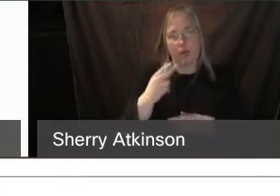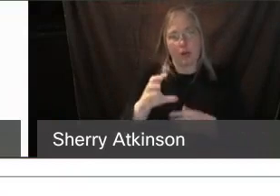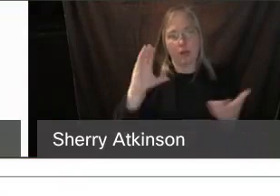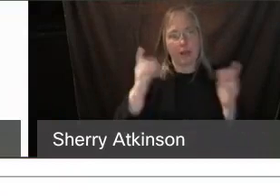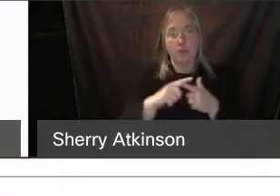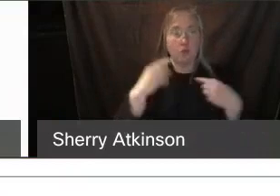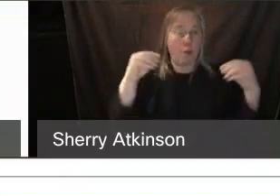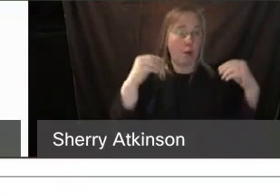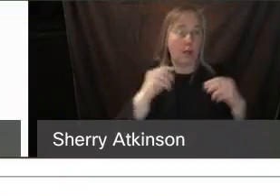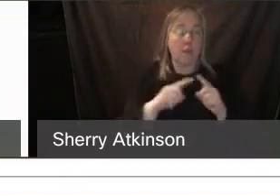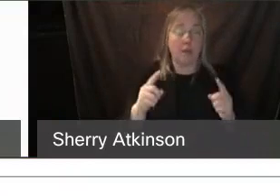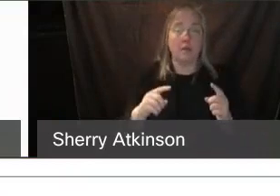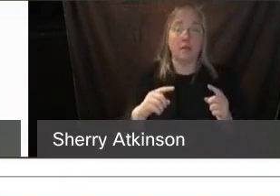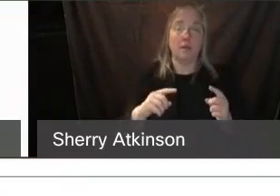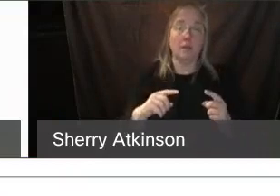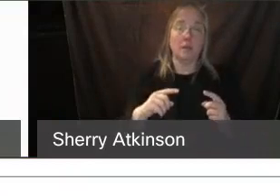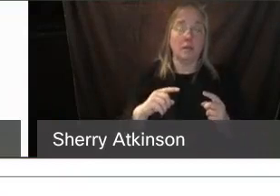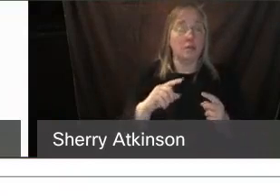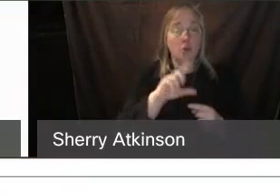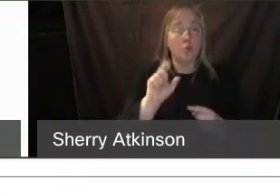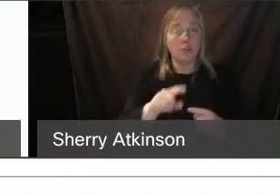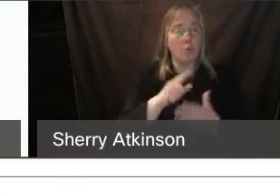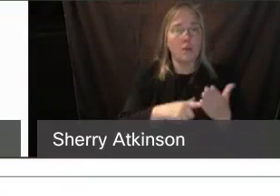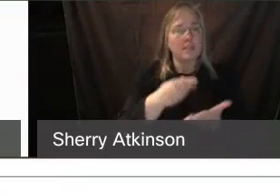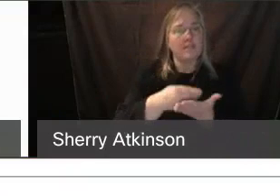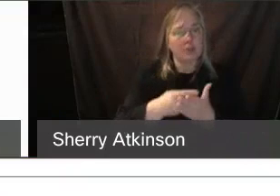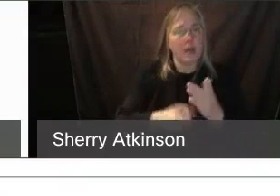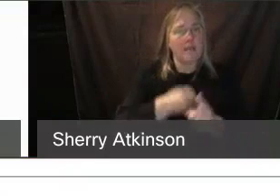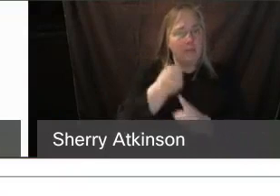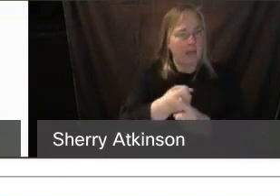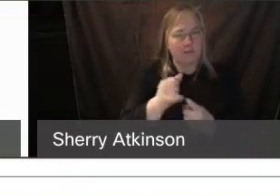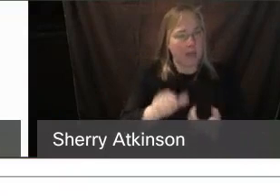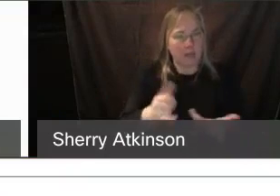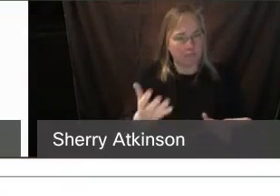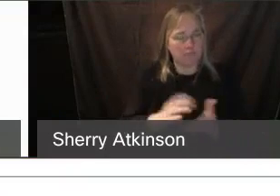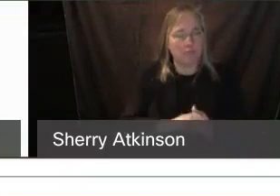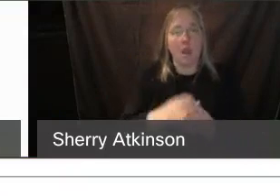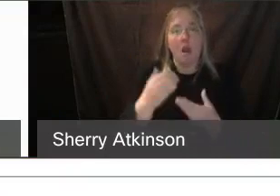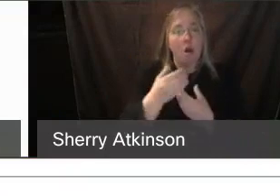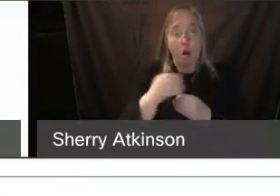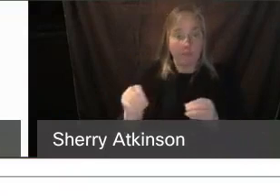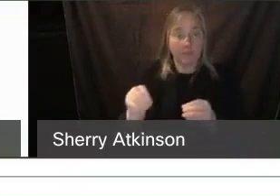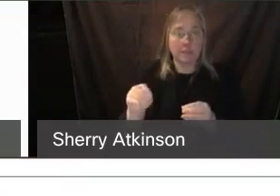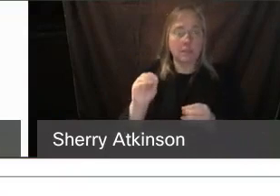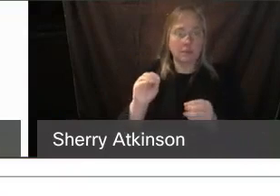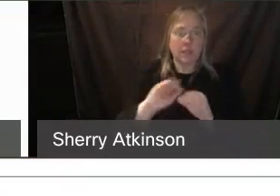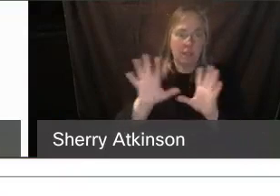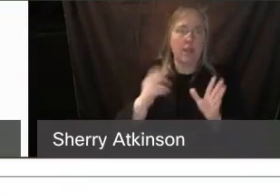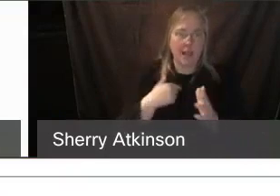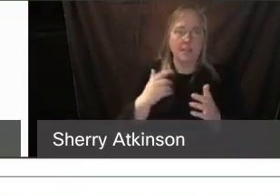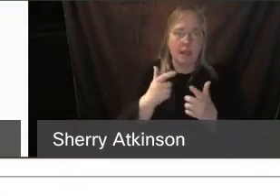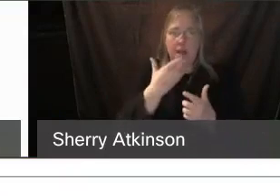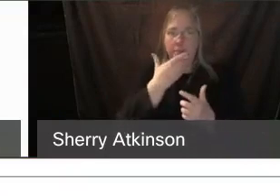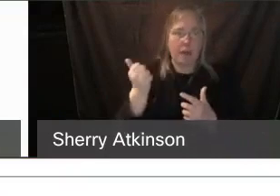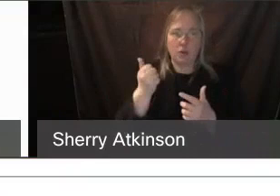question is, of course, what's the fiscal impact of that? Office clearly has a greater market value, so it's a better product from a